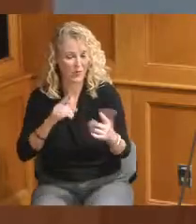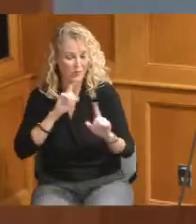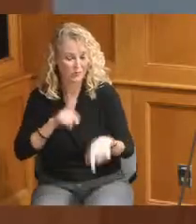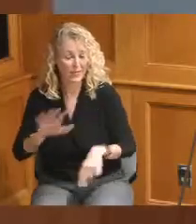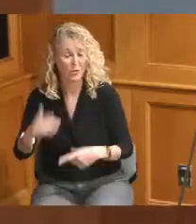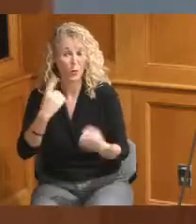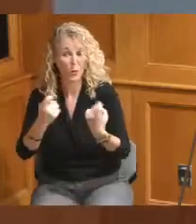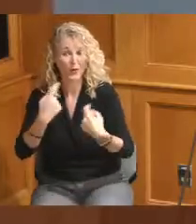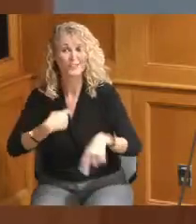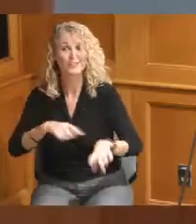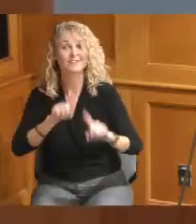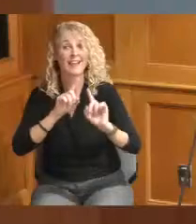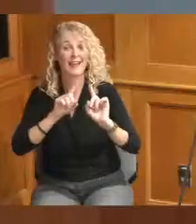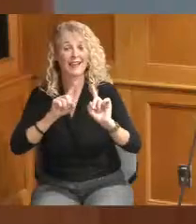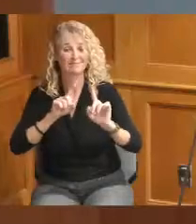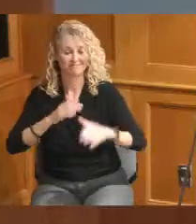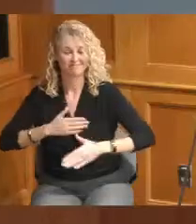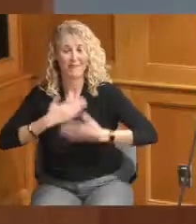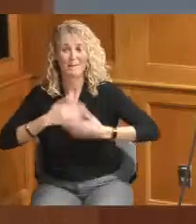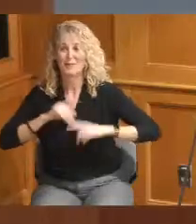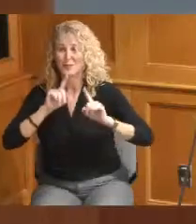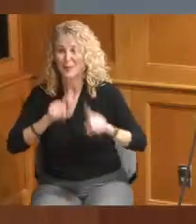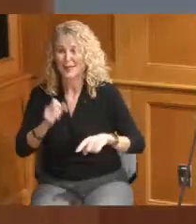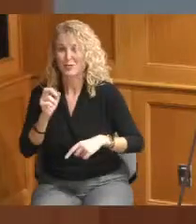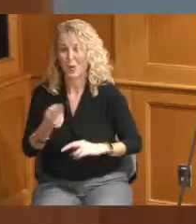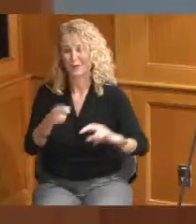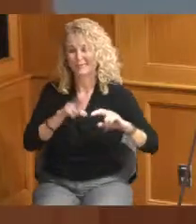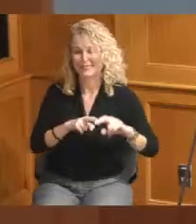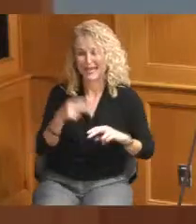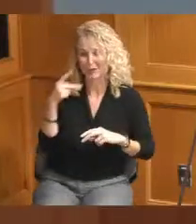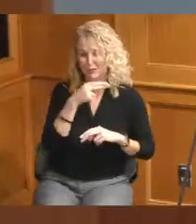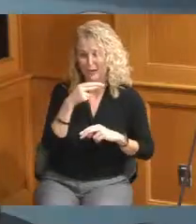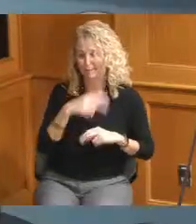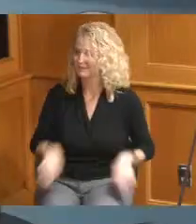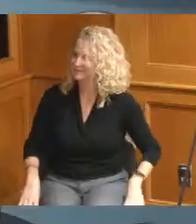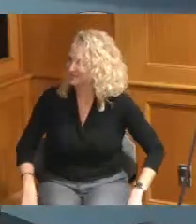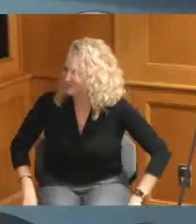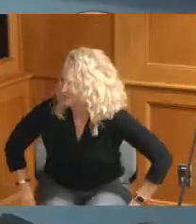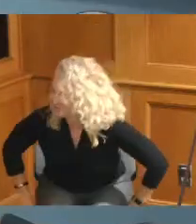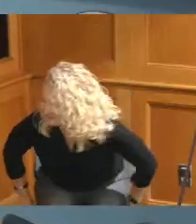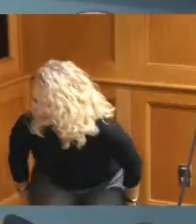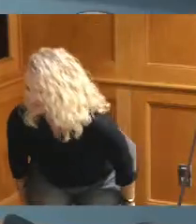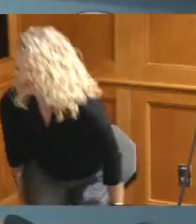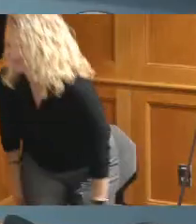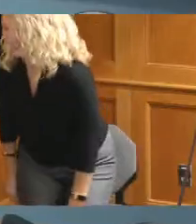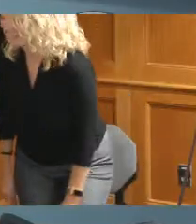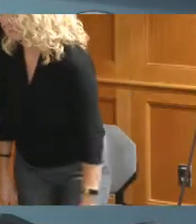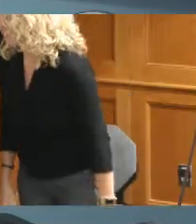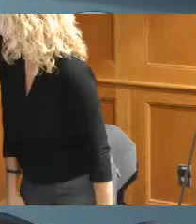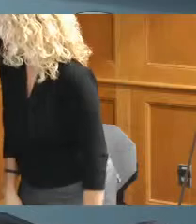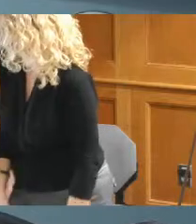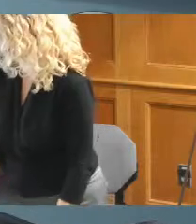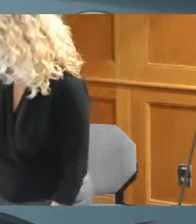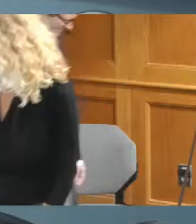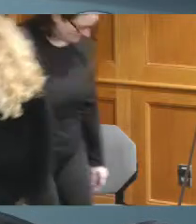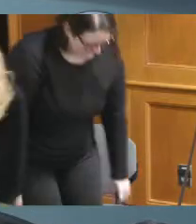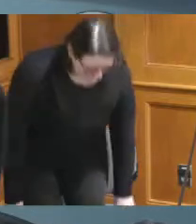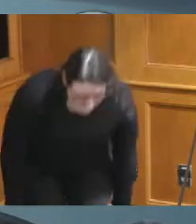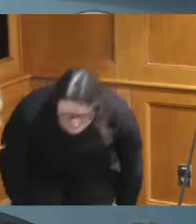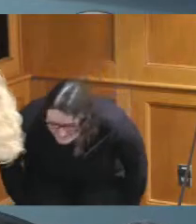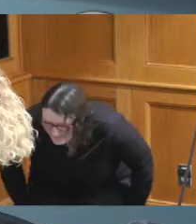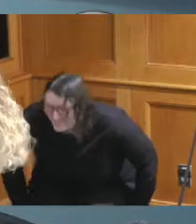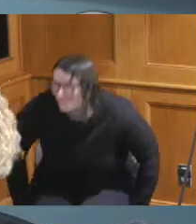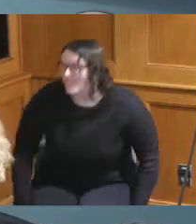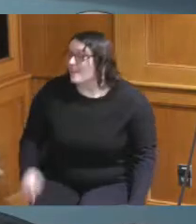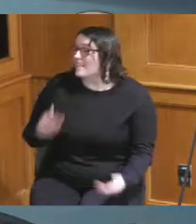any questions, I'll answer them. If not, I'll sit down and shut up. It's really helpful to get that context. Thank you for being here. Thank you. Thanks again.